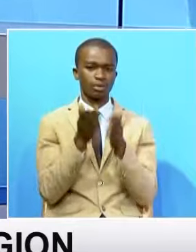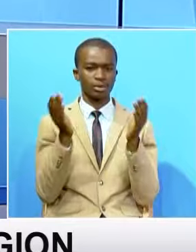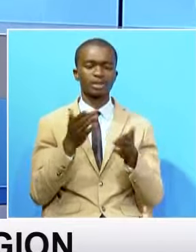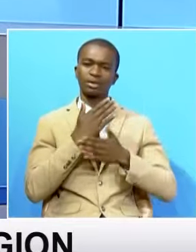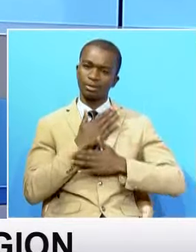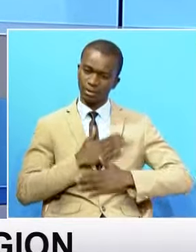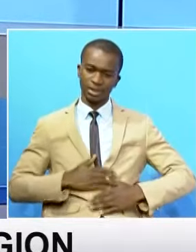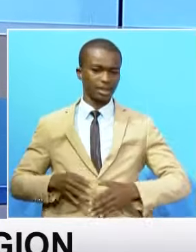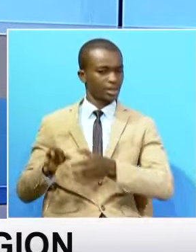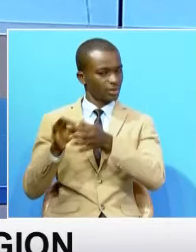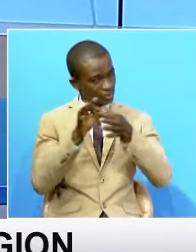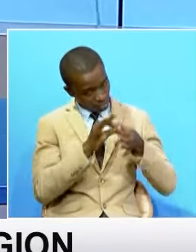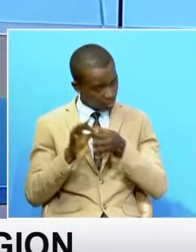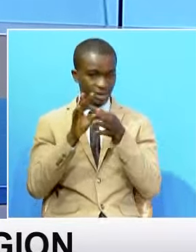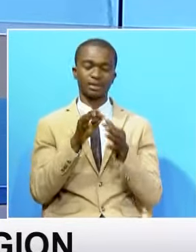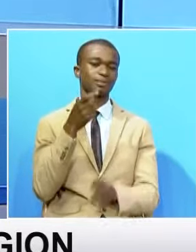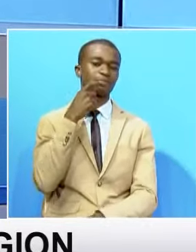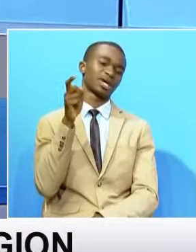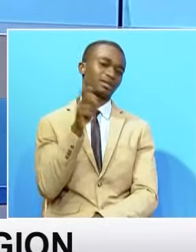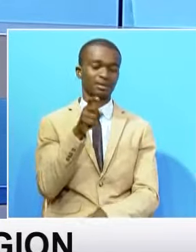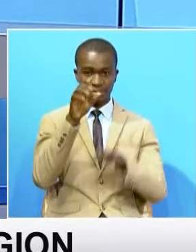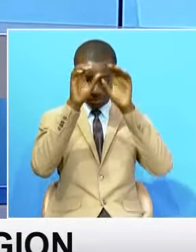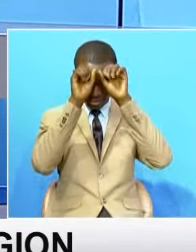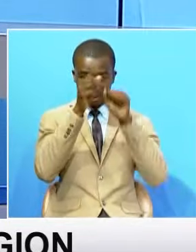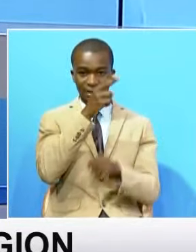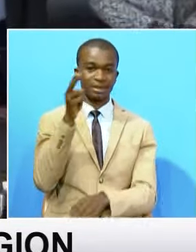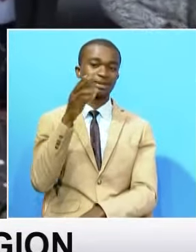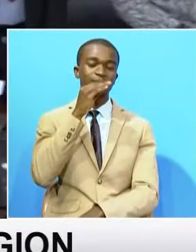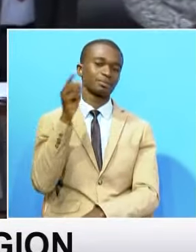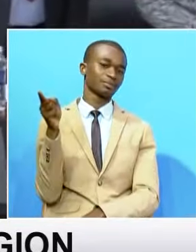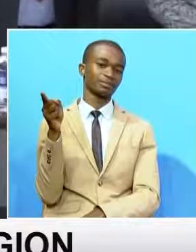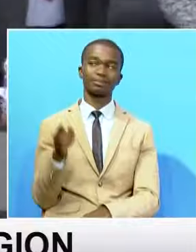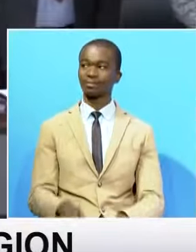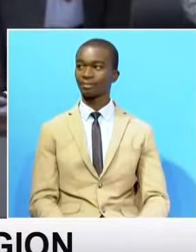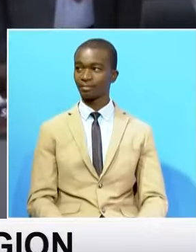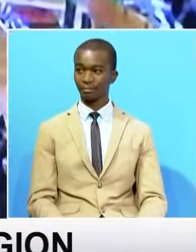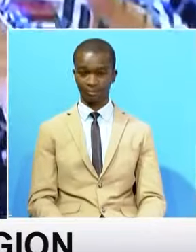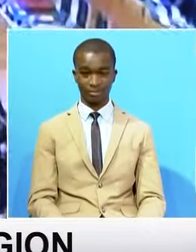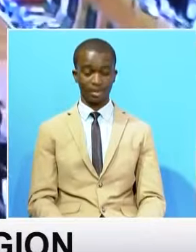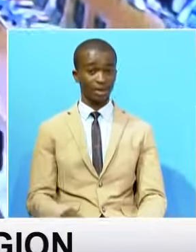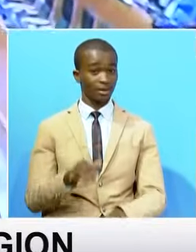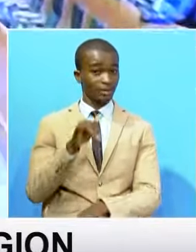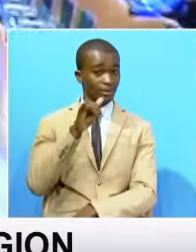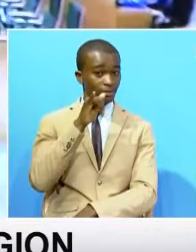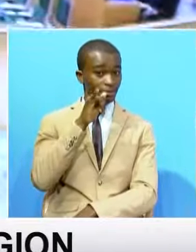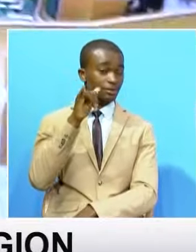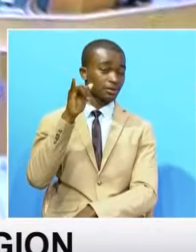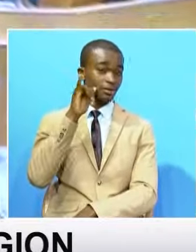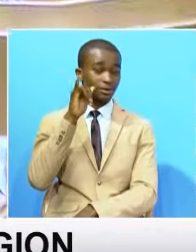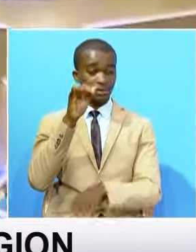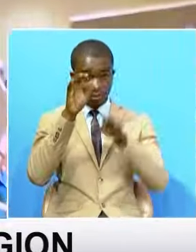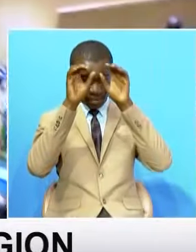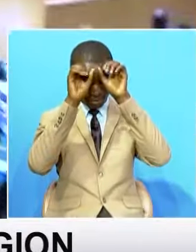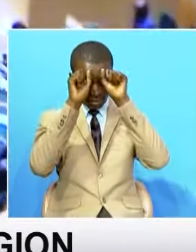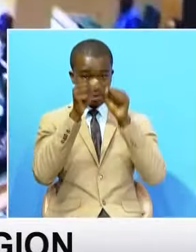countries. Chilika Chabalengula gives us more in this report. President Hakainde Hichilema yesterday virtually opened the